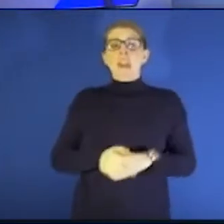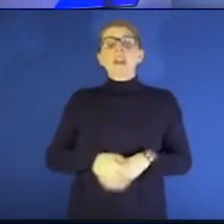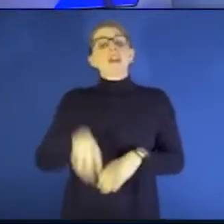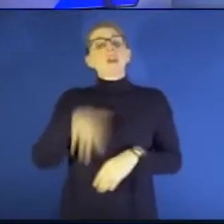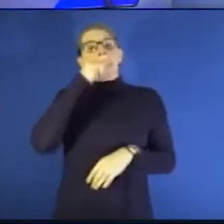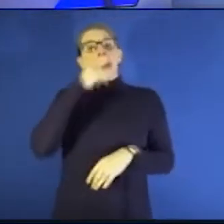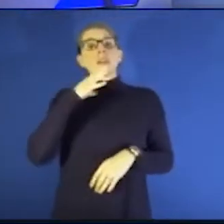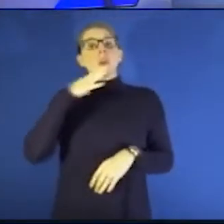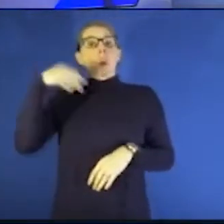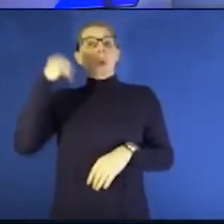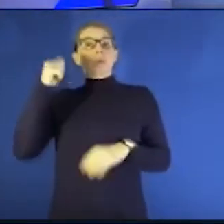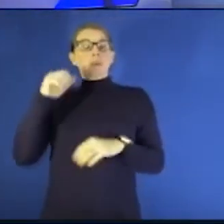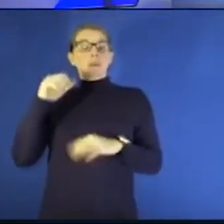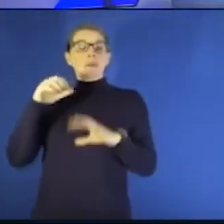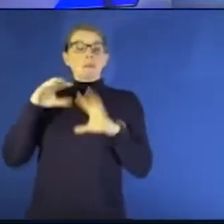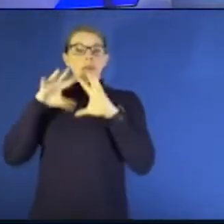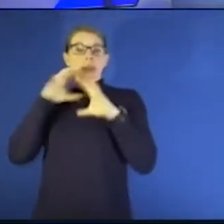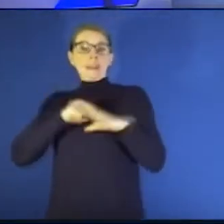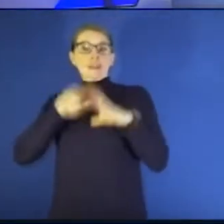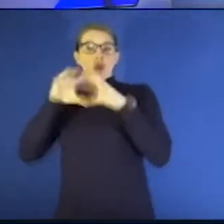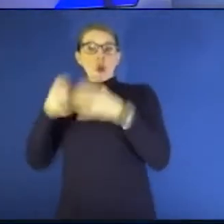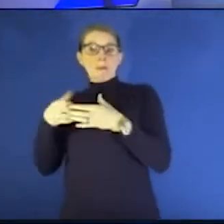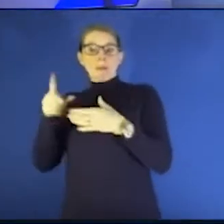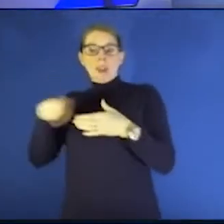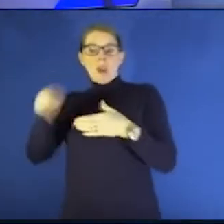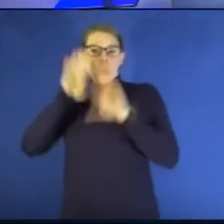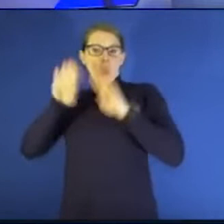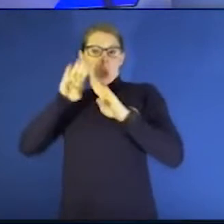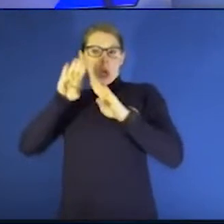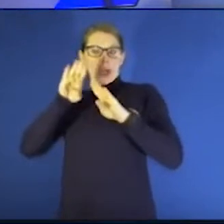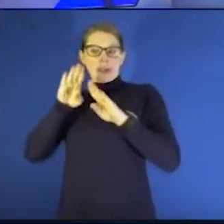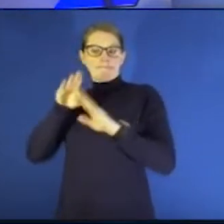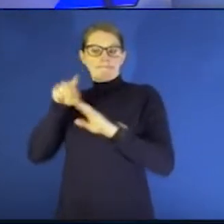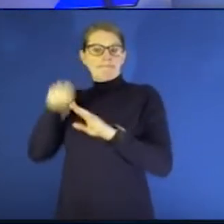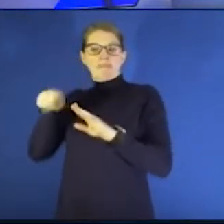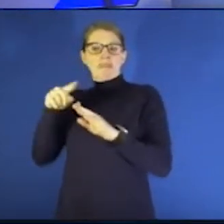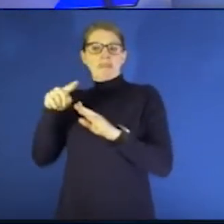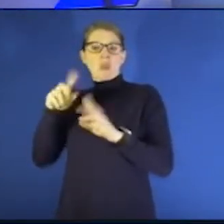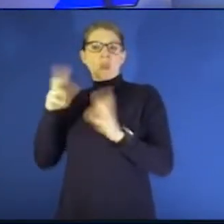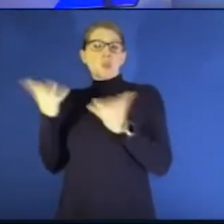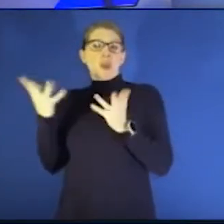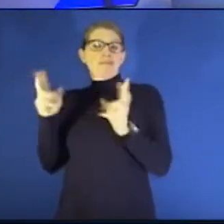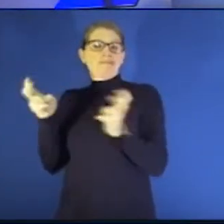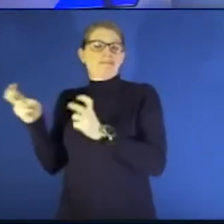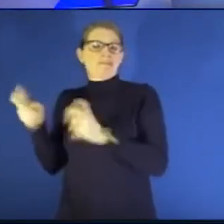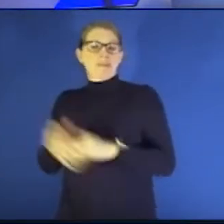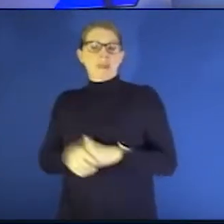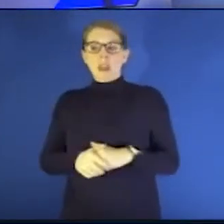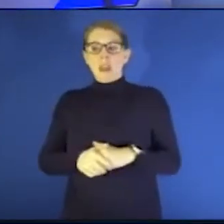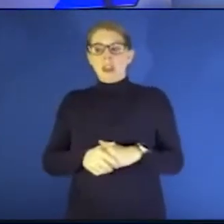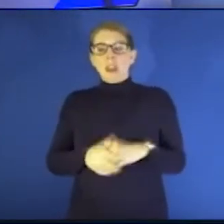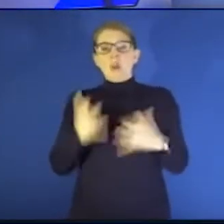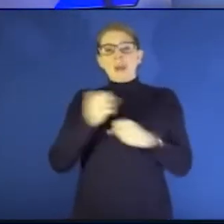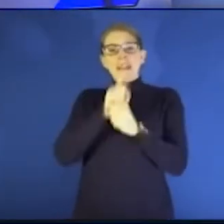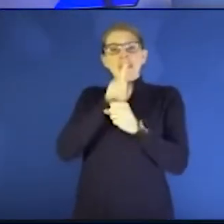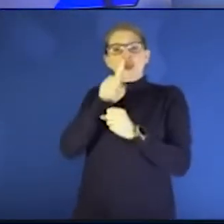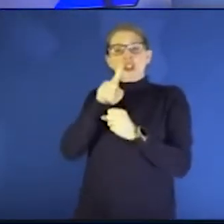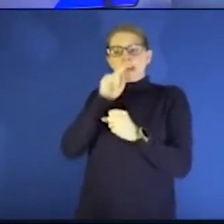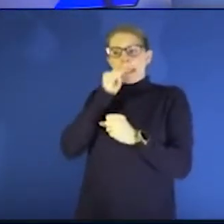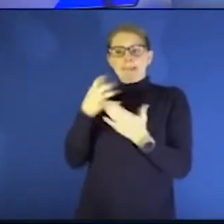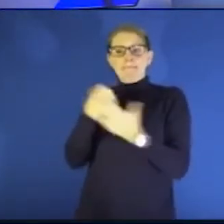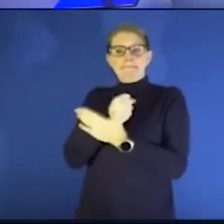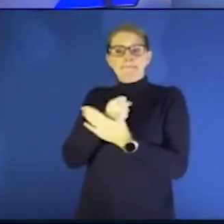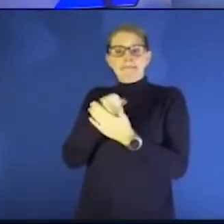worrying kids right now? I never want to miss an opportunity to hear from you about making sure that kids are getting help and that parents are stepping